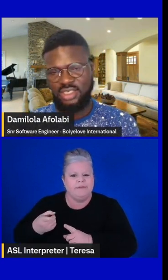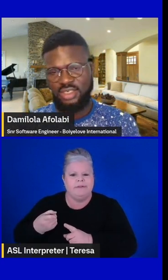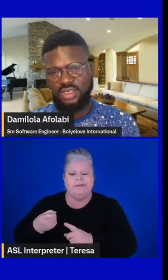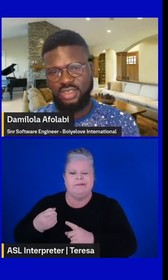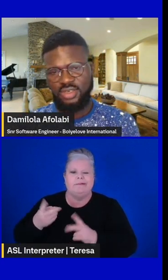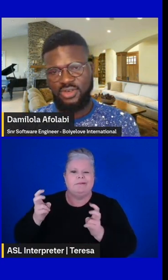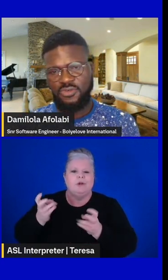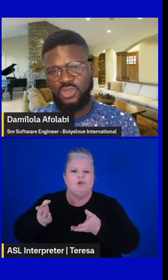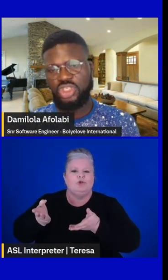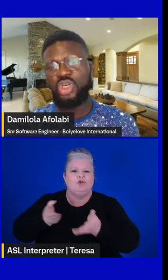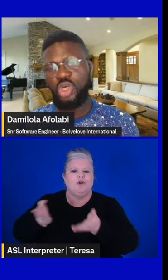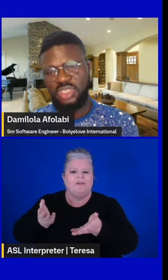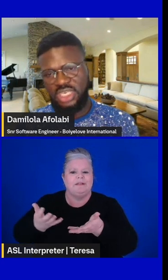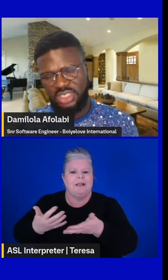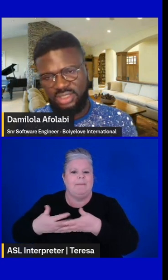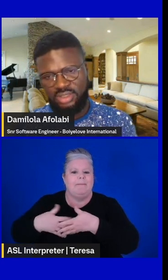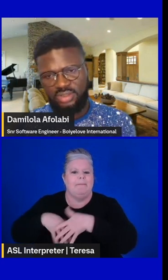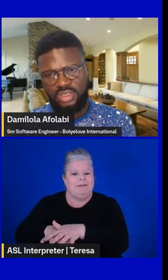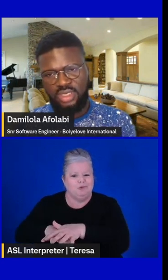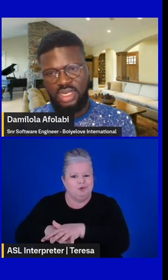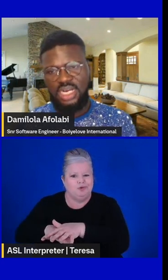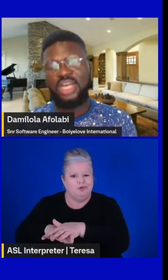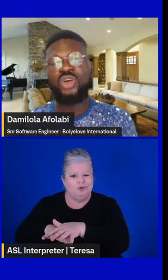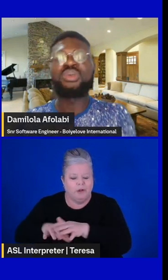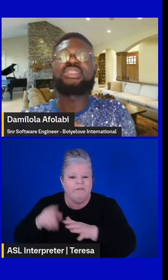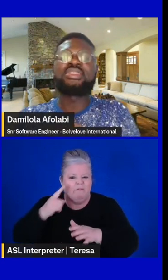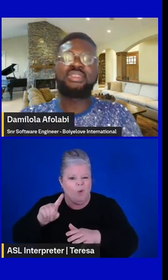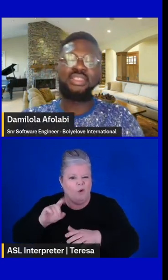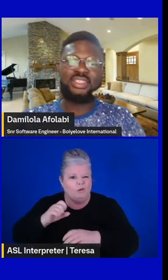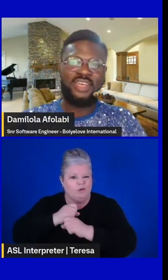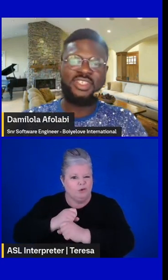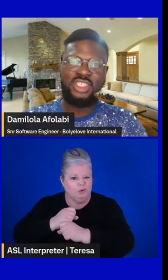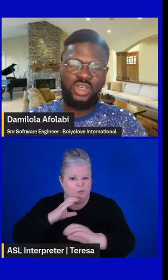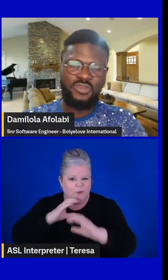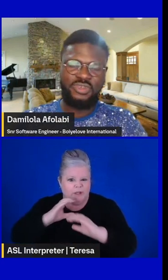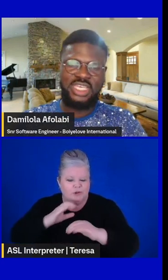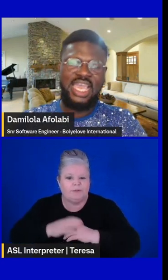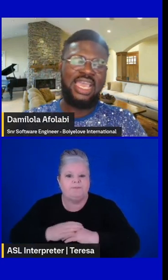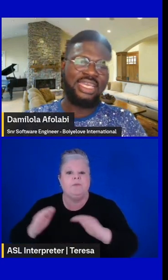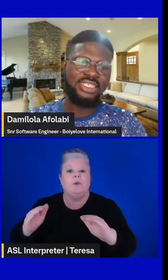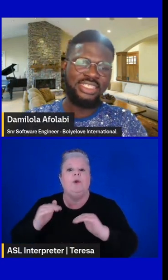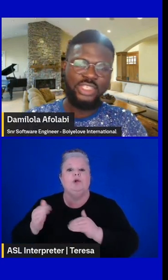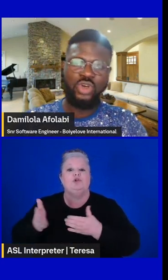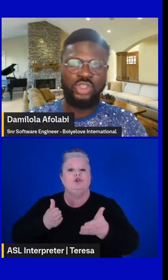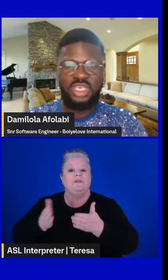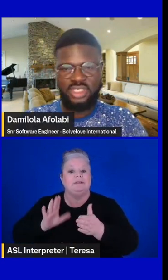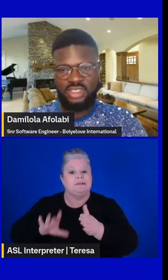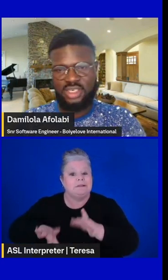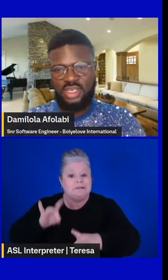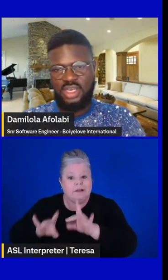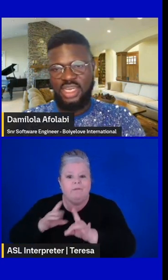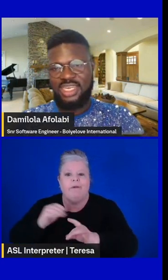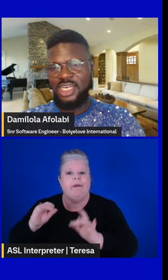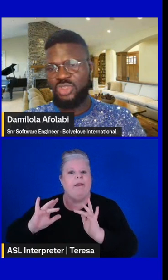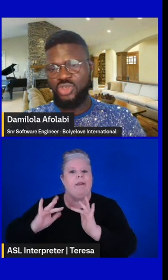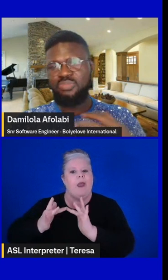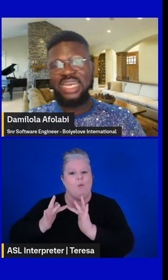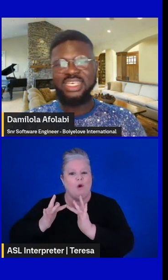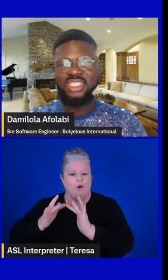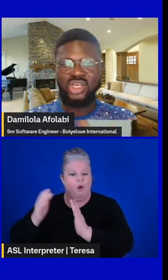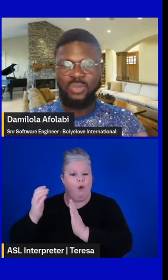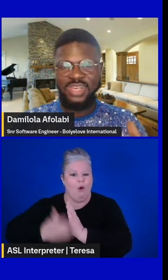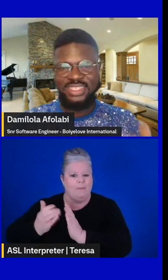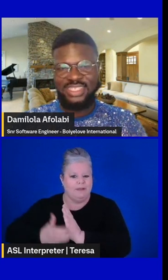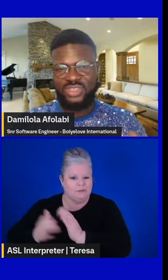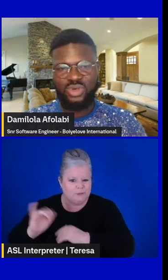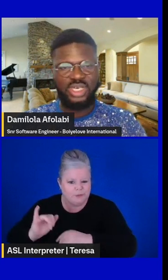mesh for secure communication, along with service discovery and network automation. It helps you